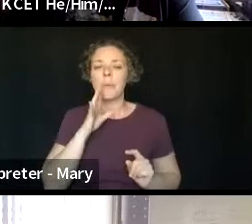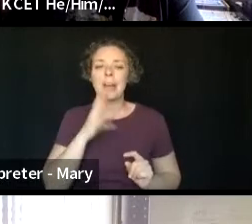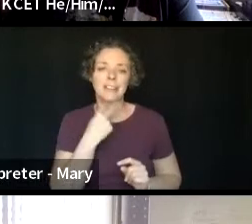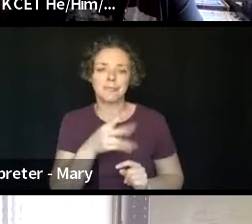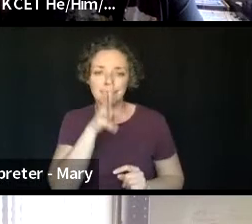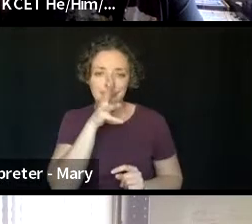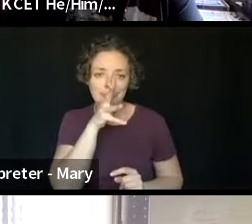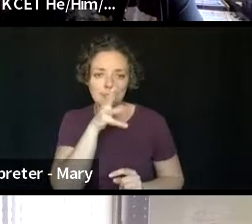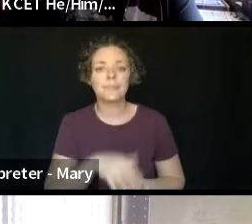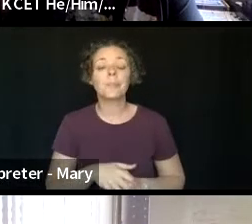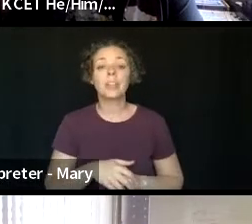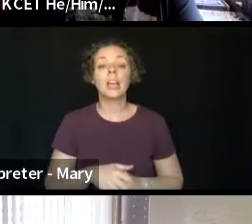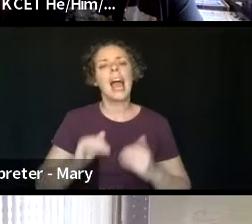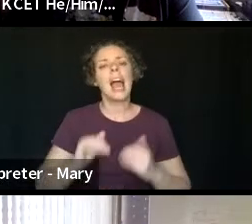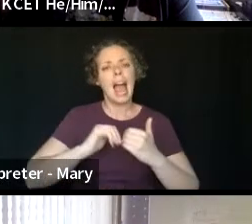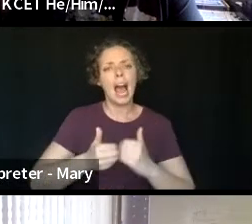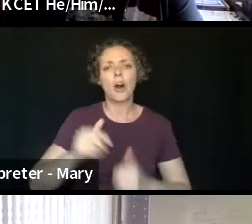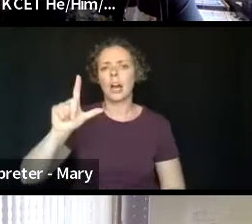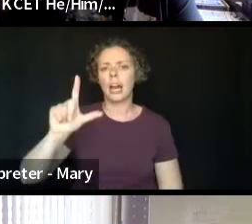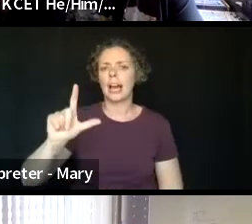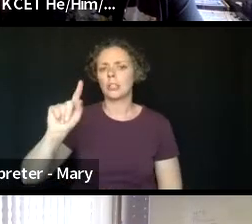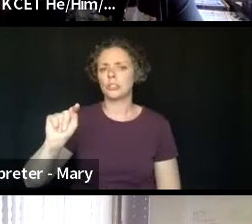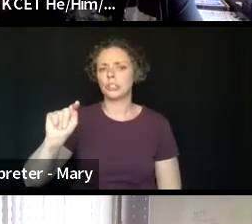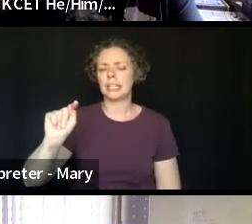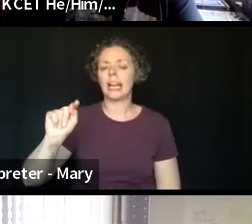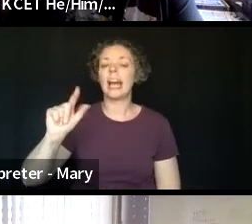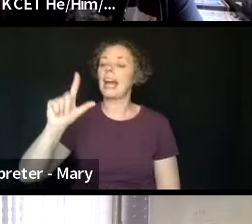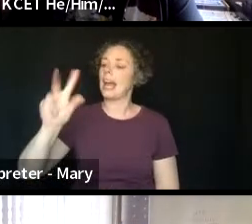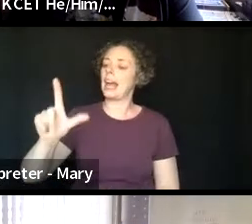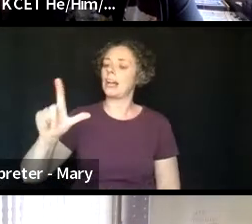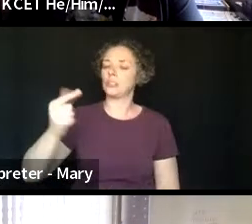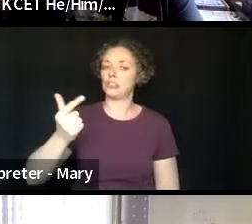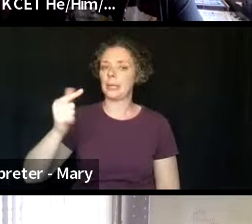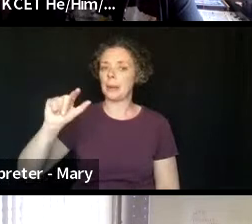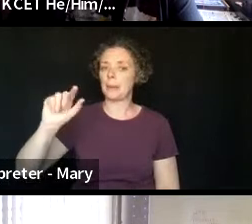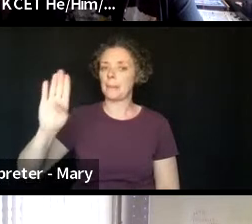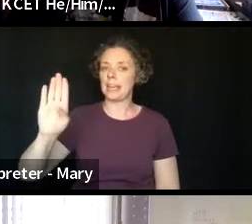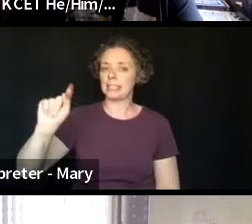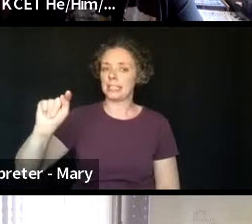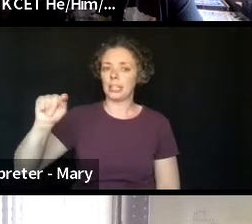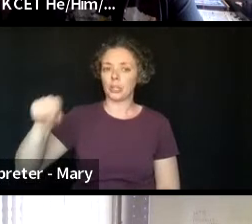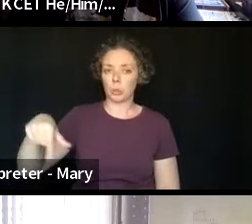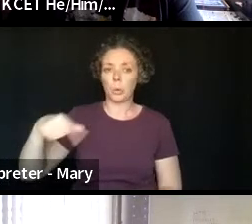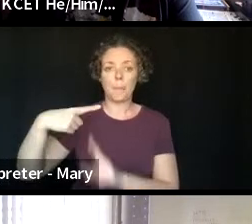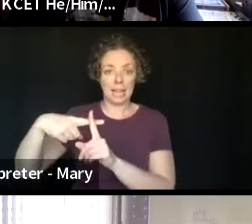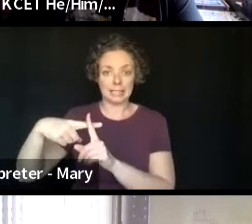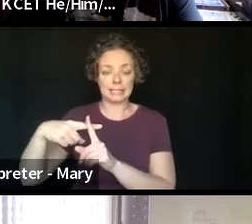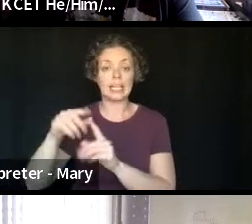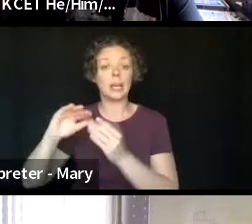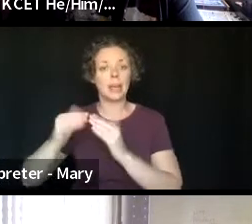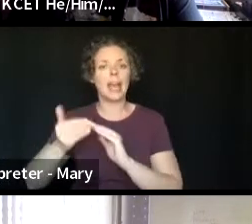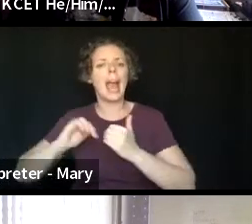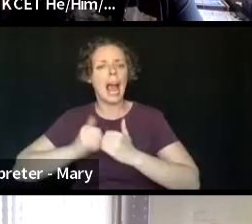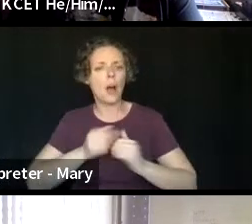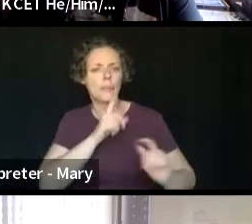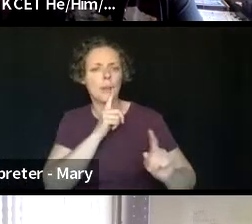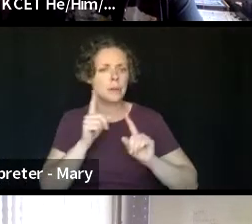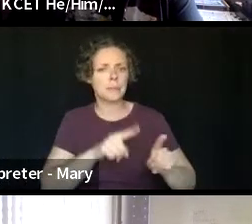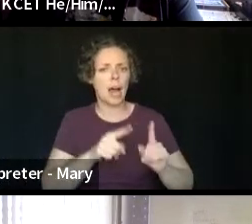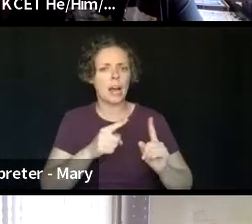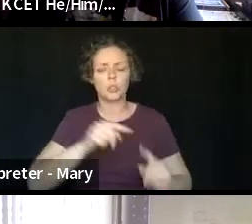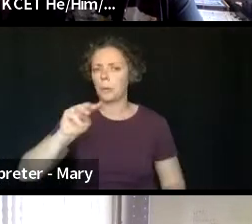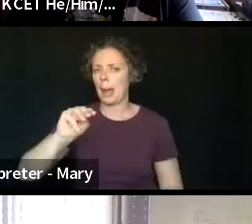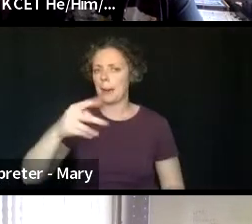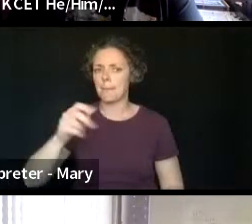how did the LGBTQIA+ queer community respond to Mpox? And how did that history